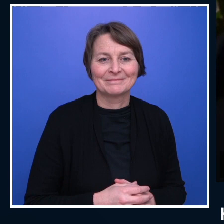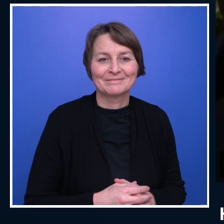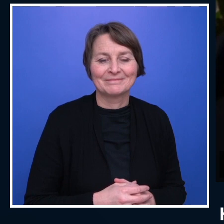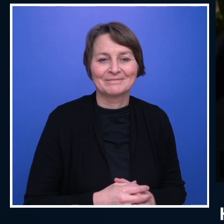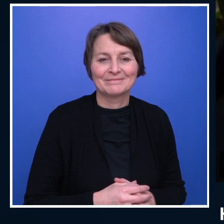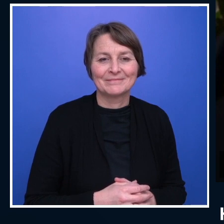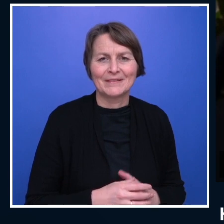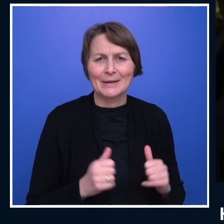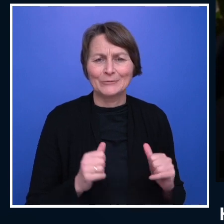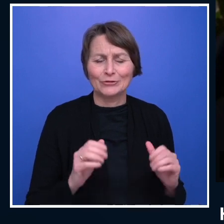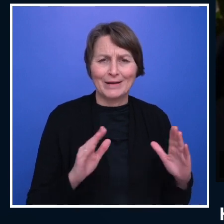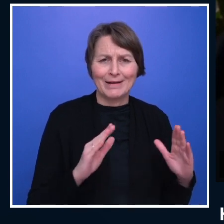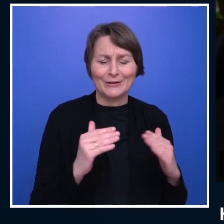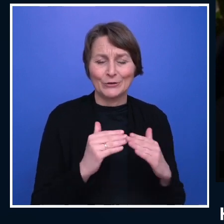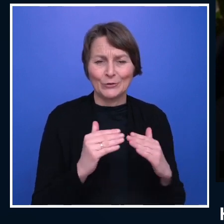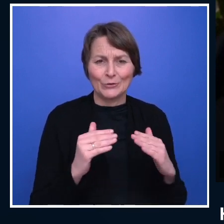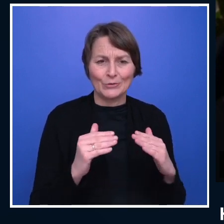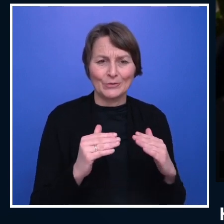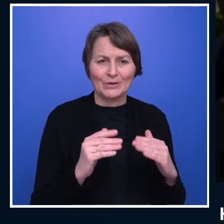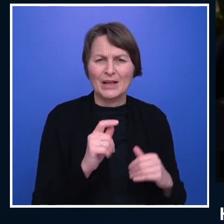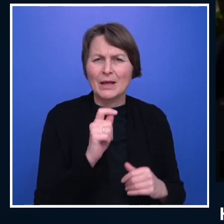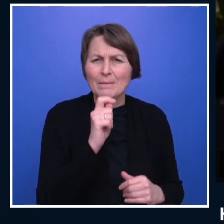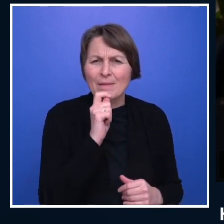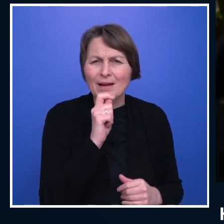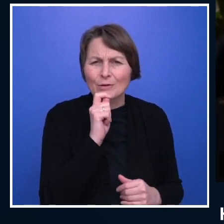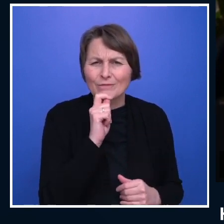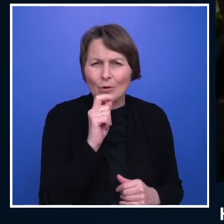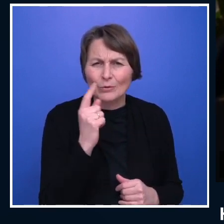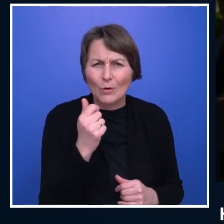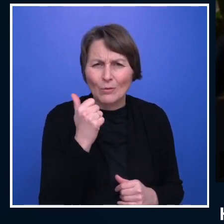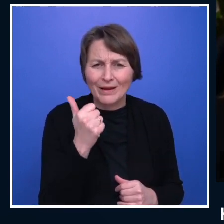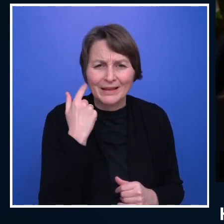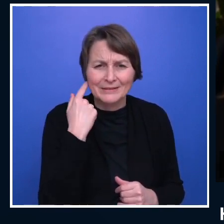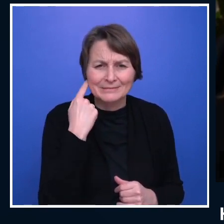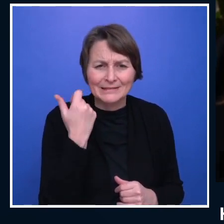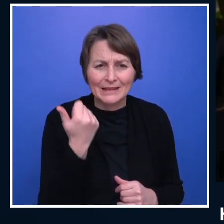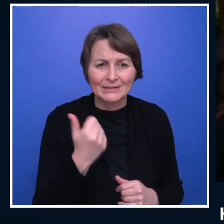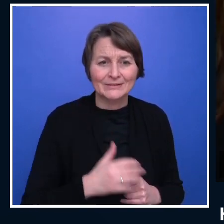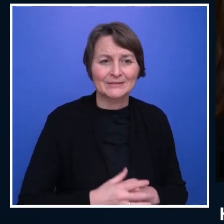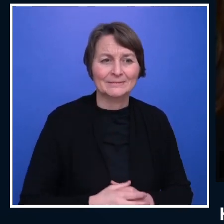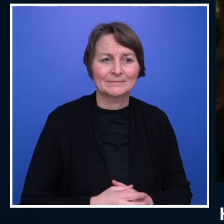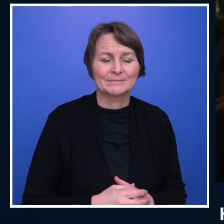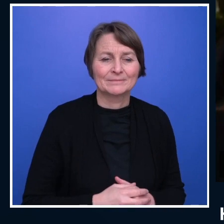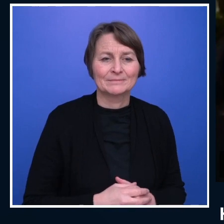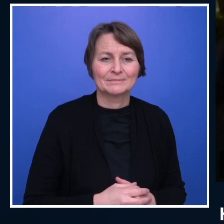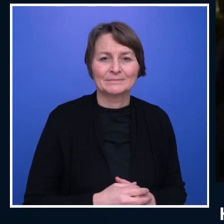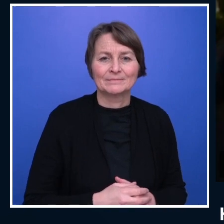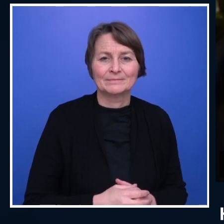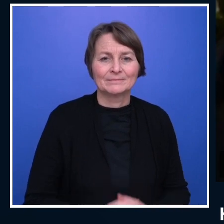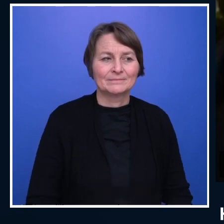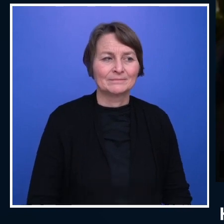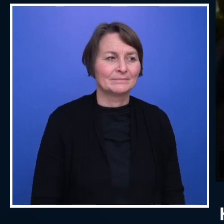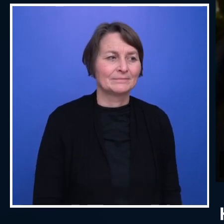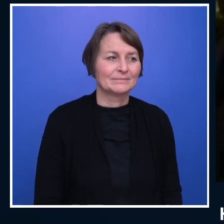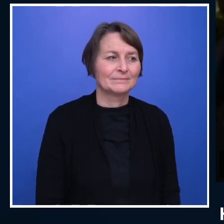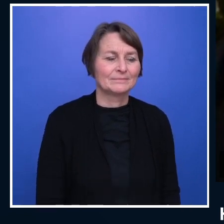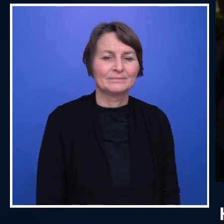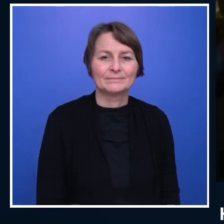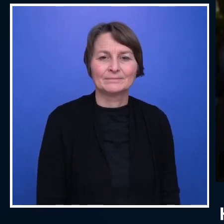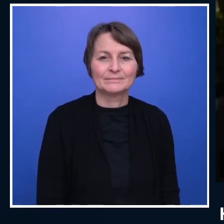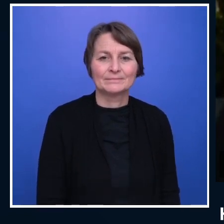microphone. Does it sound okay? Yeah, it sounds great. Yeah, Shiny. yeah. So great that you are joining us again